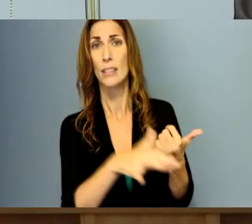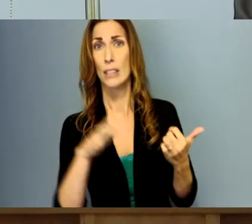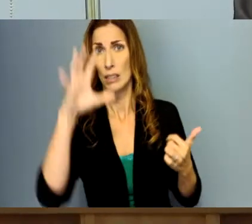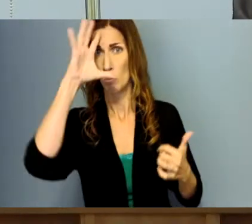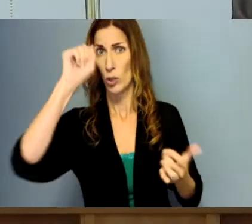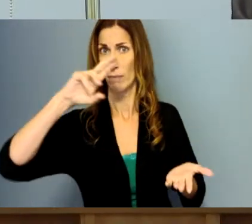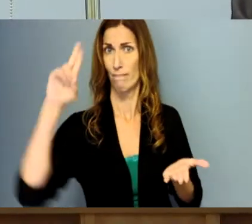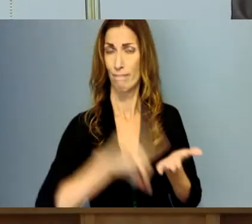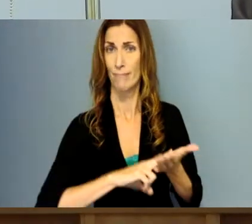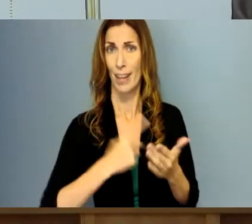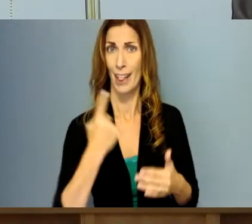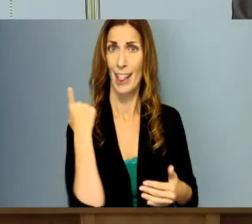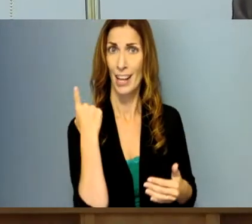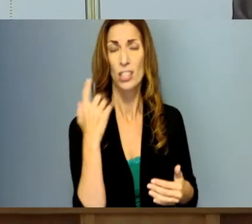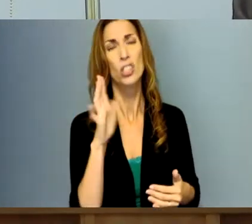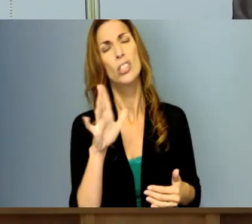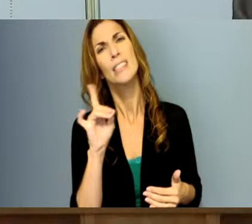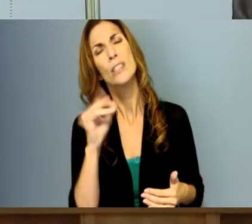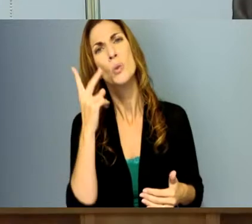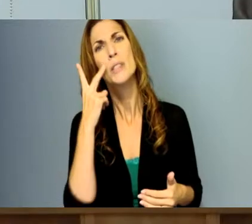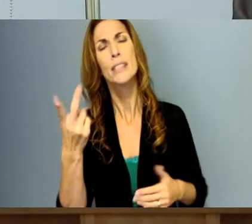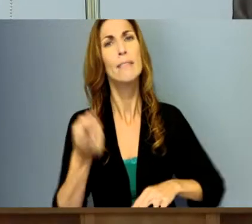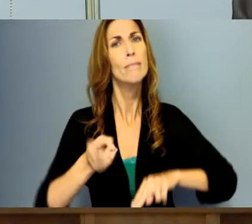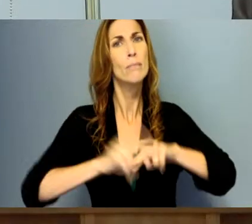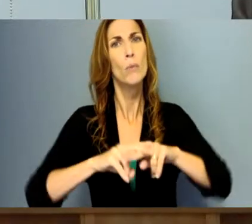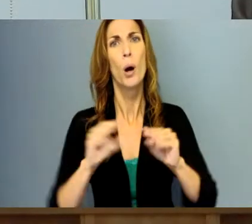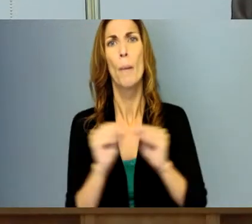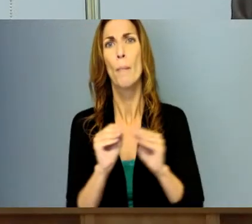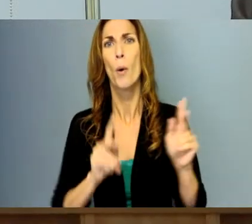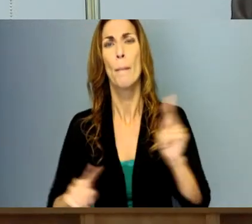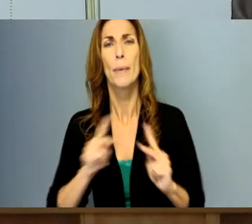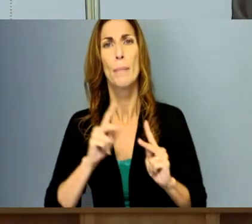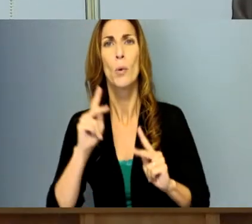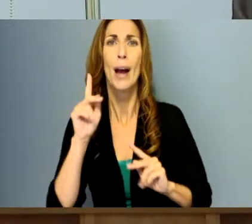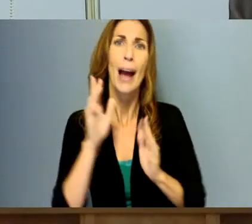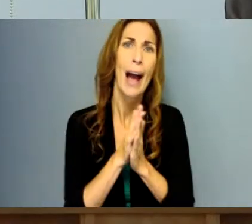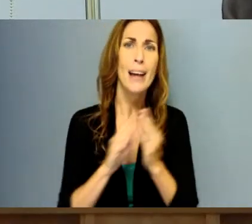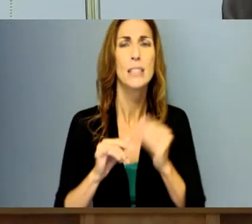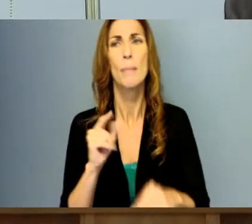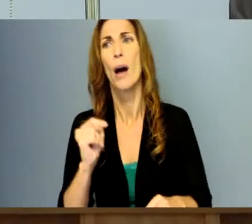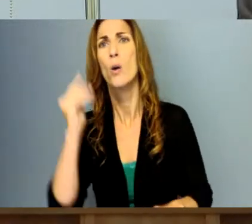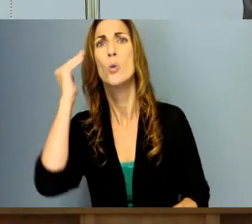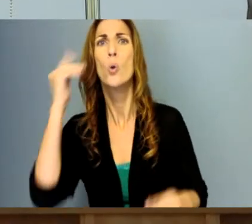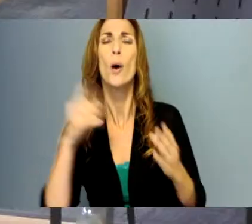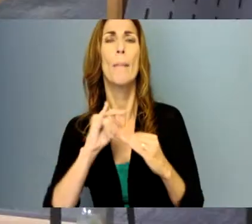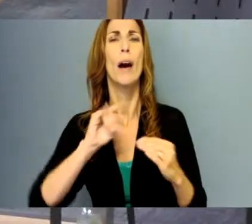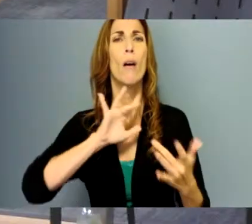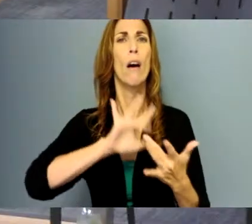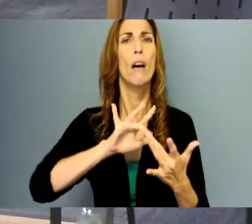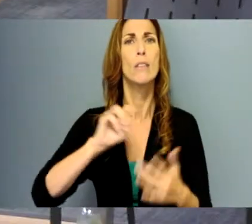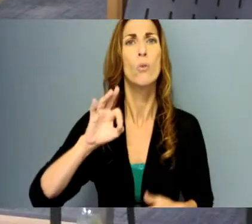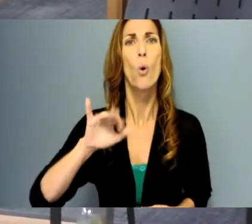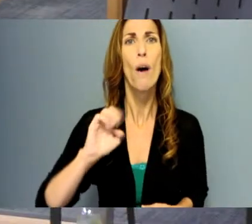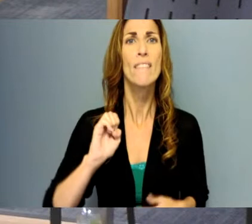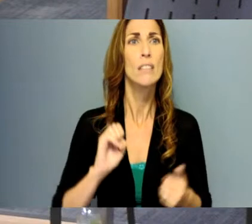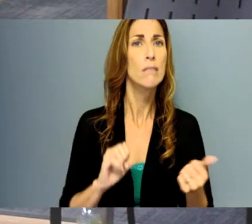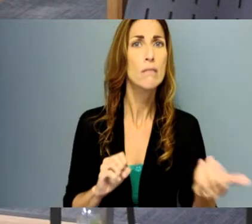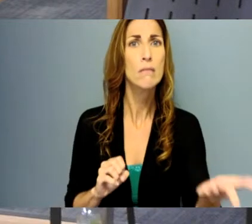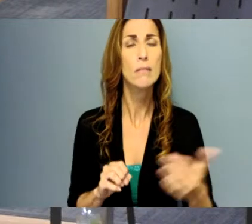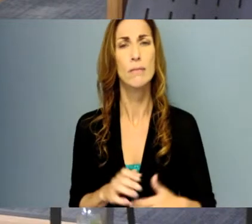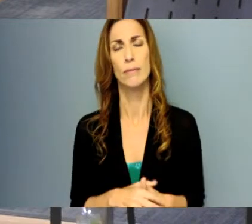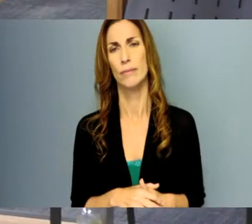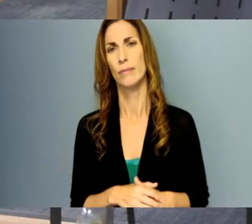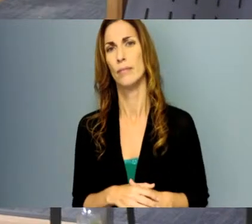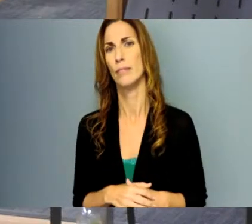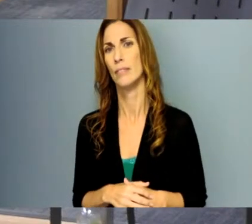last year, has there been an uptick of people asking about it or knowing about it and contacting the office? That's primarily